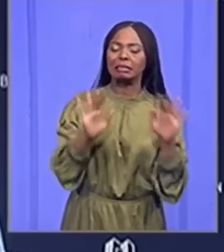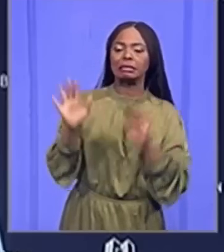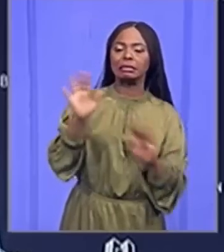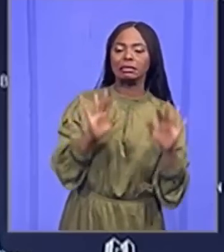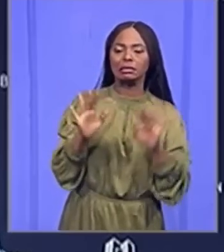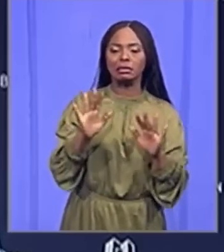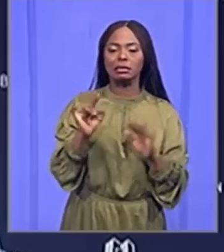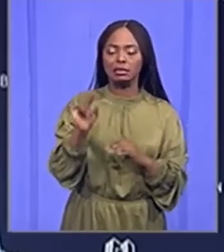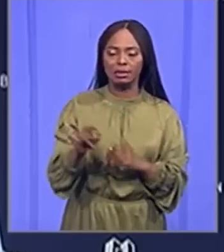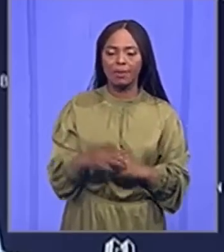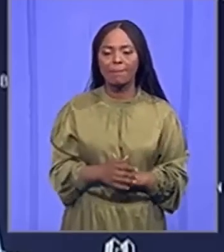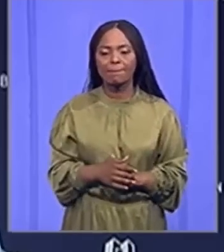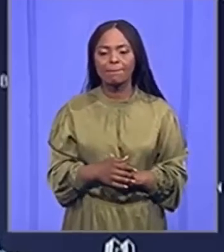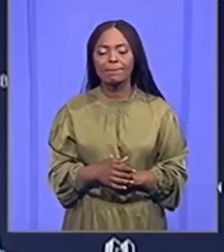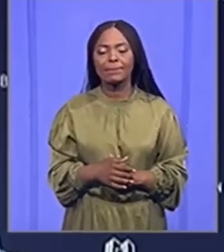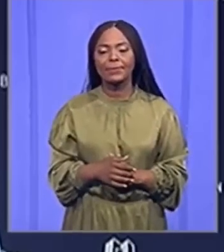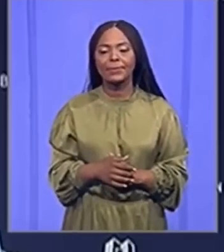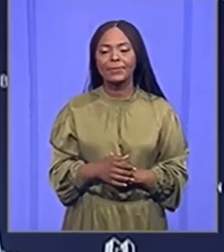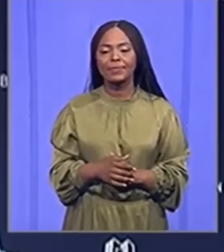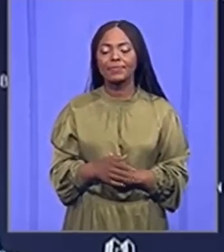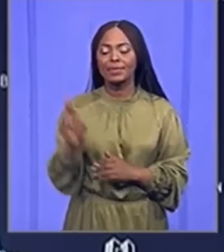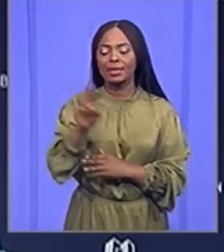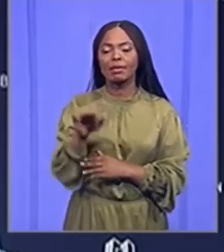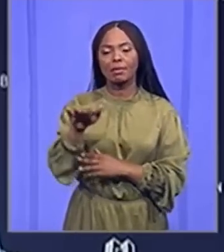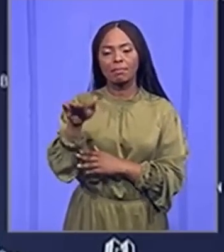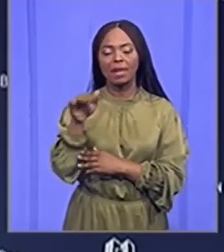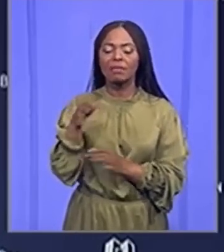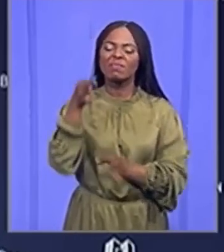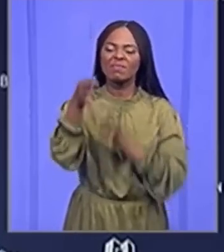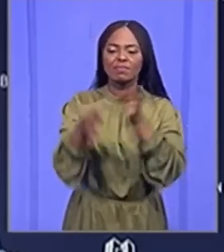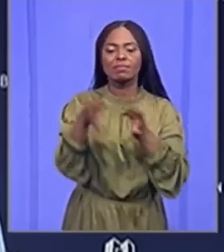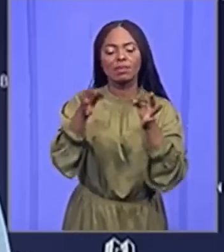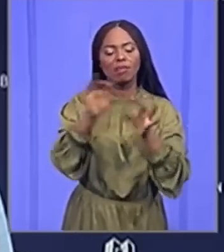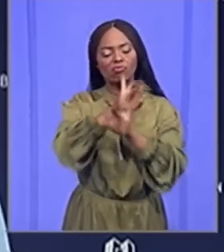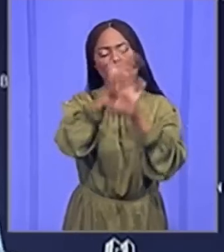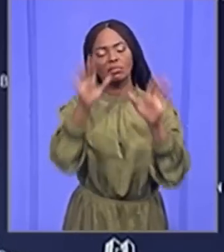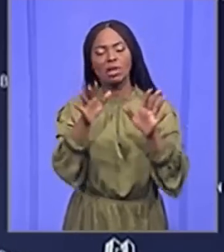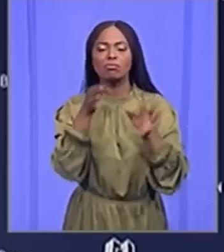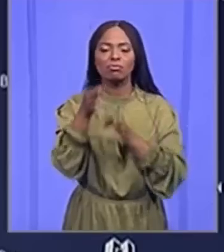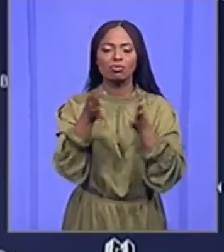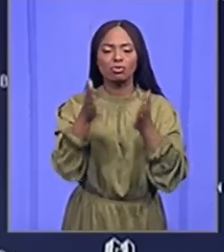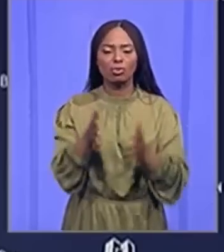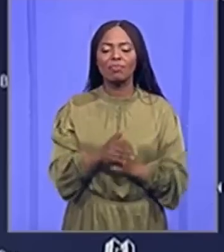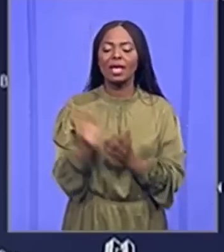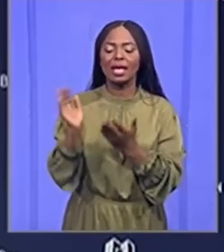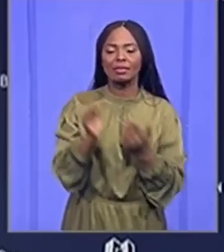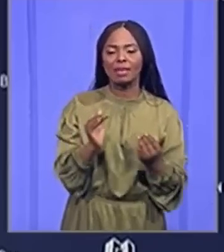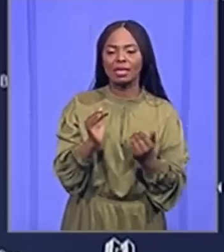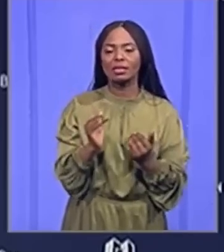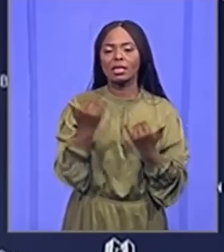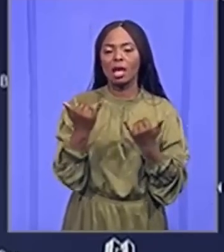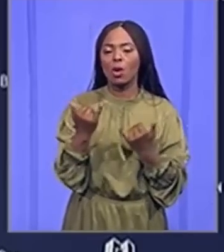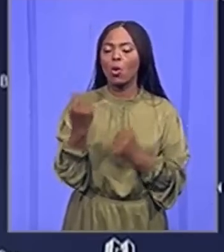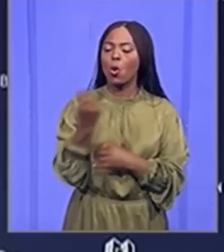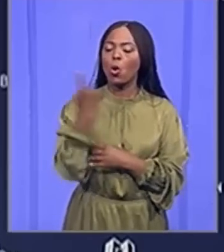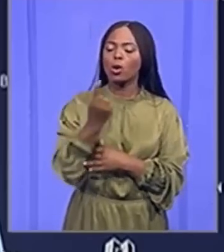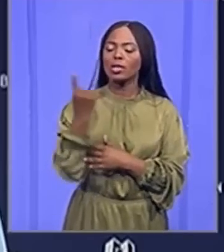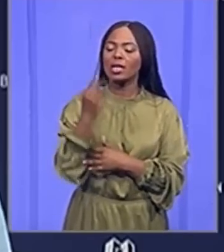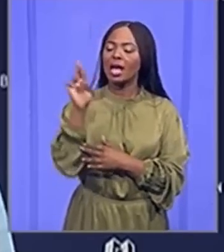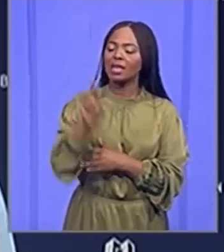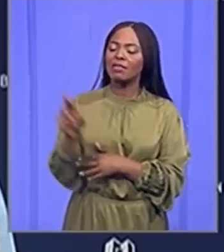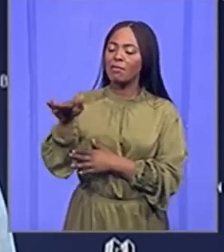dira gomme panka reserve e fela e laetša gore ba setšhaba se se ka lebelela yona e le noši e tshwantše